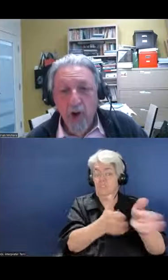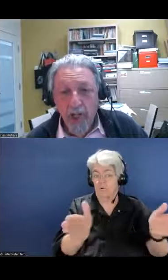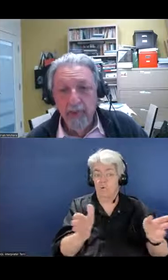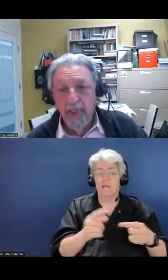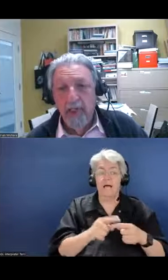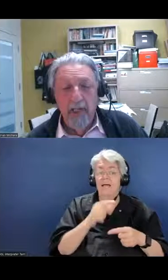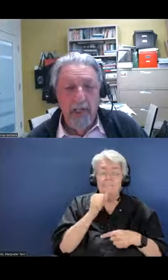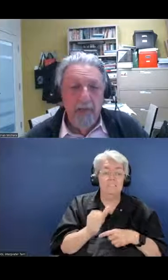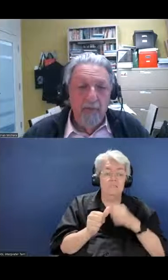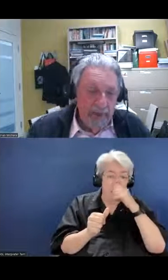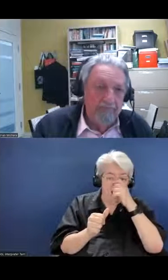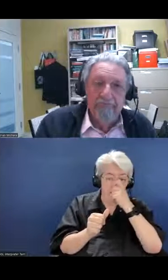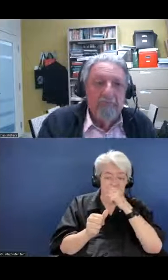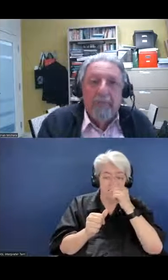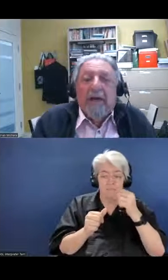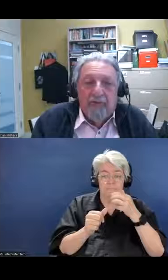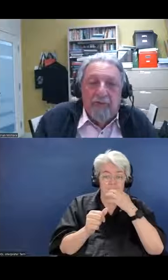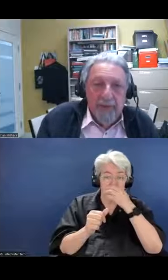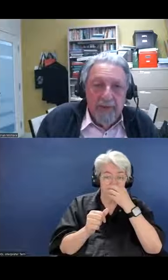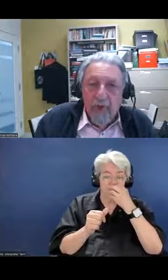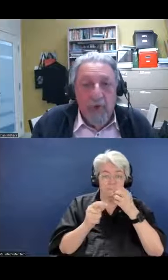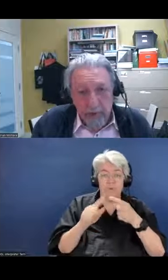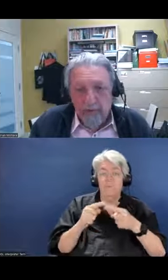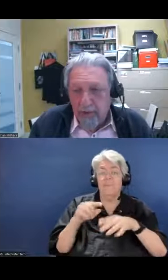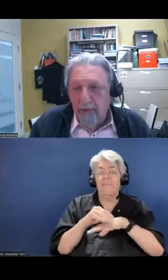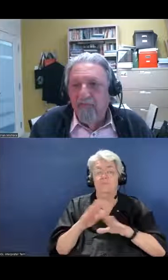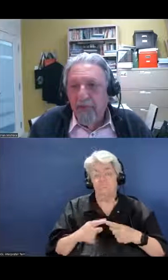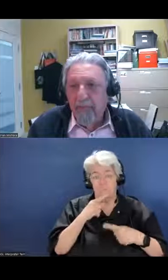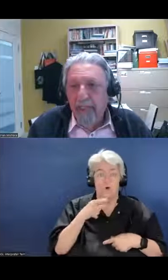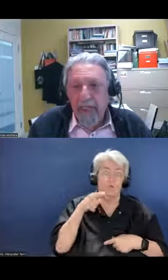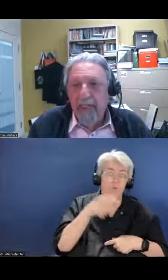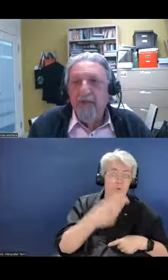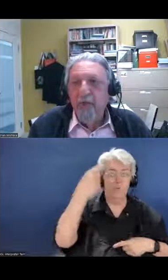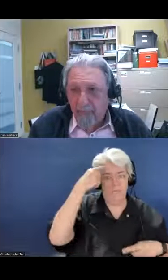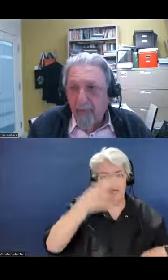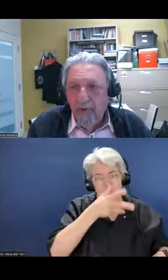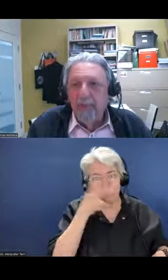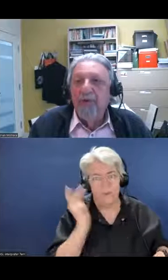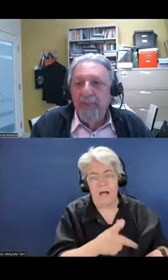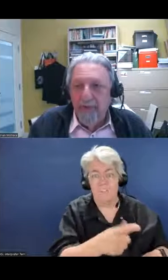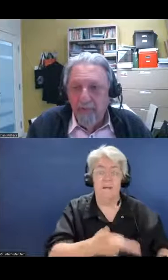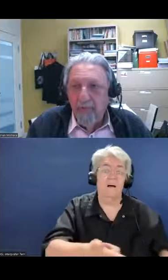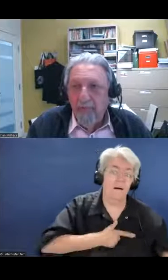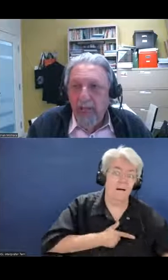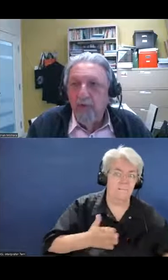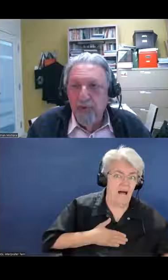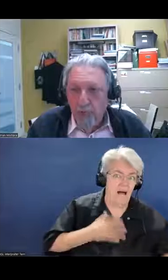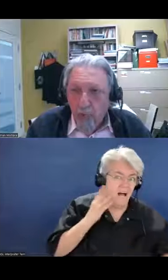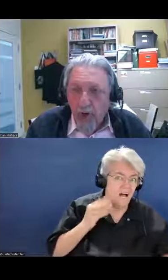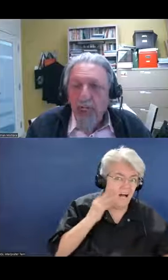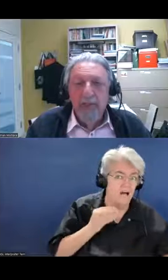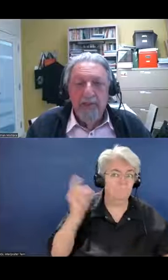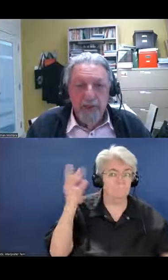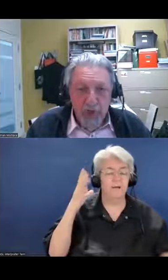is not when the counselor says, well, you think you feel bad, you have problems, let me tell you about mine. It